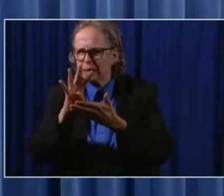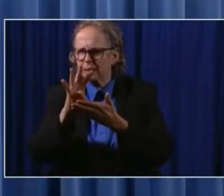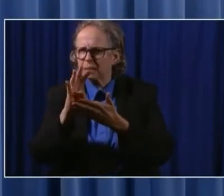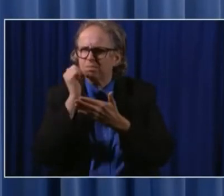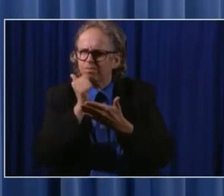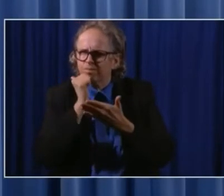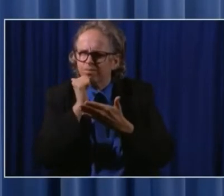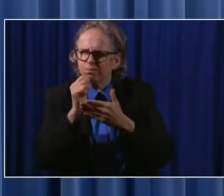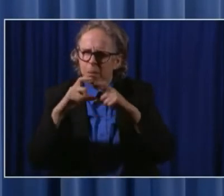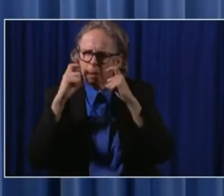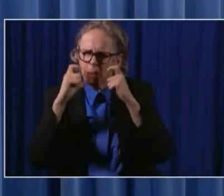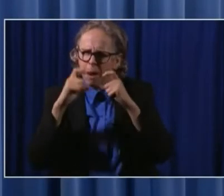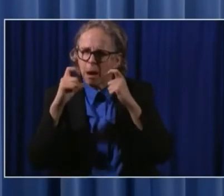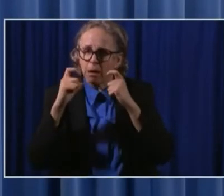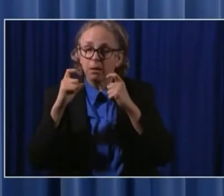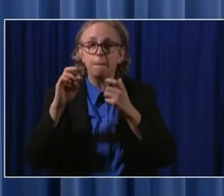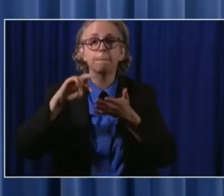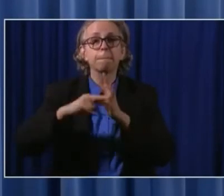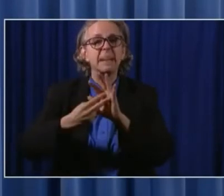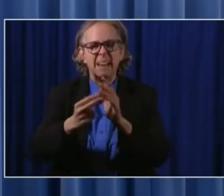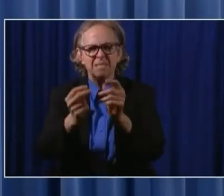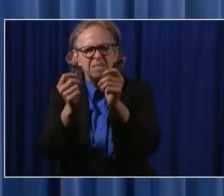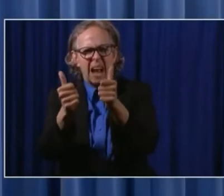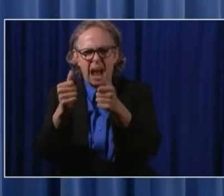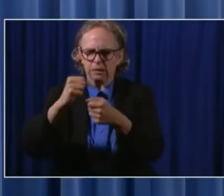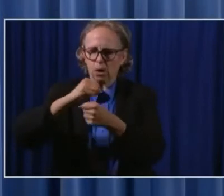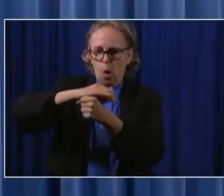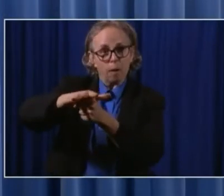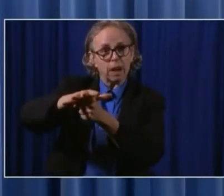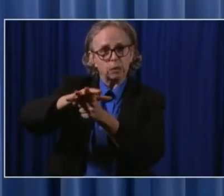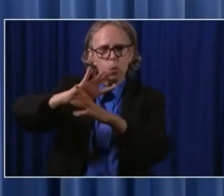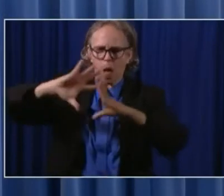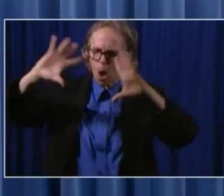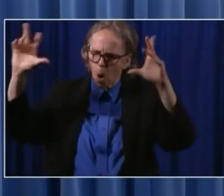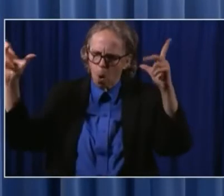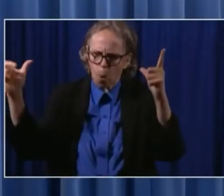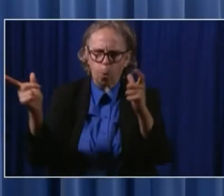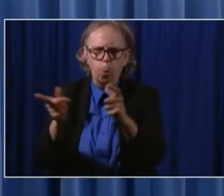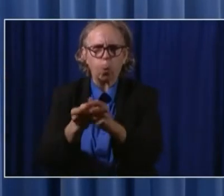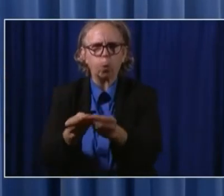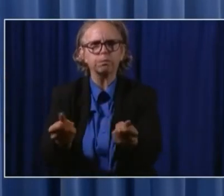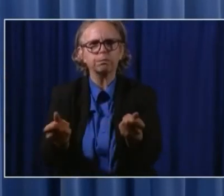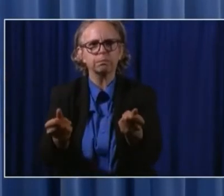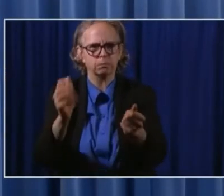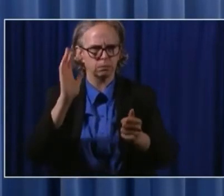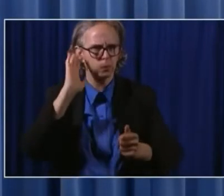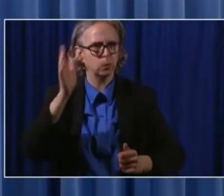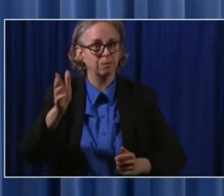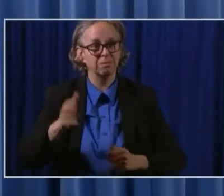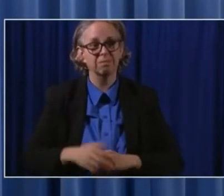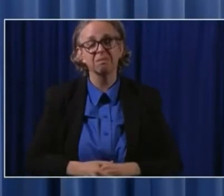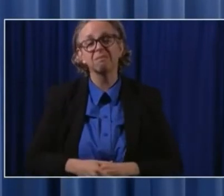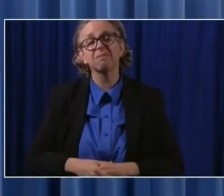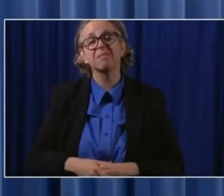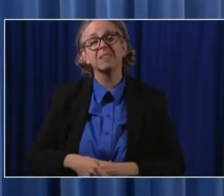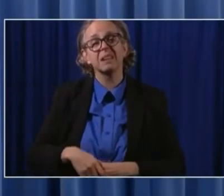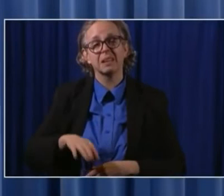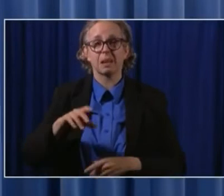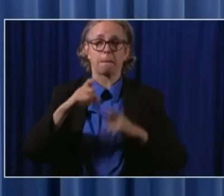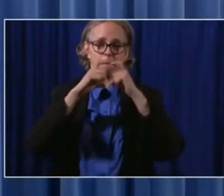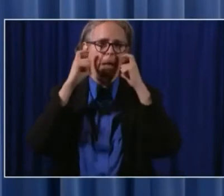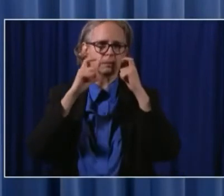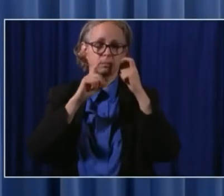strong language. We know that masks do in fact work. If the vast majority of us would wear them,